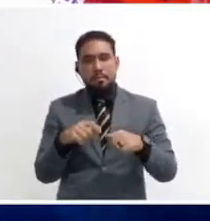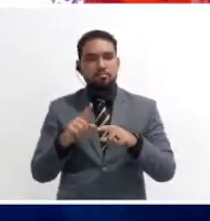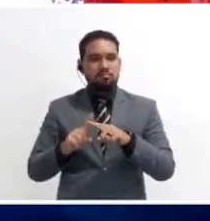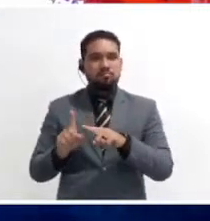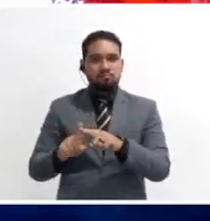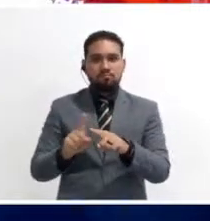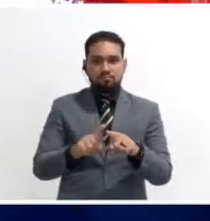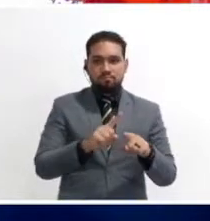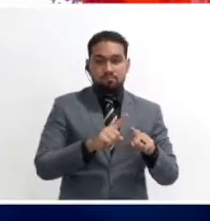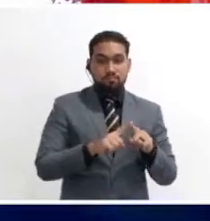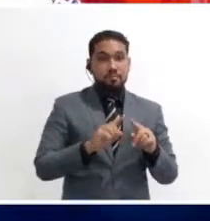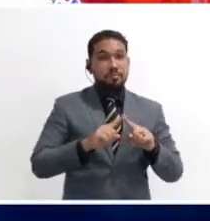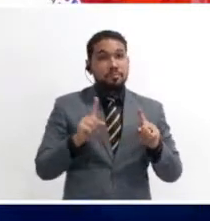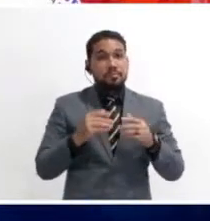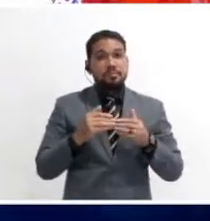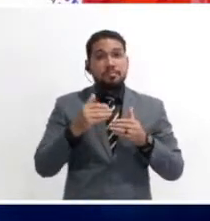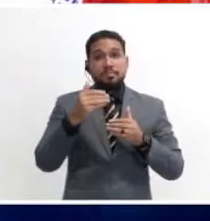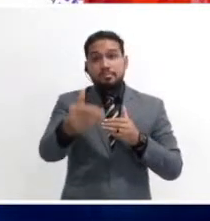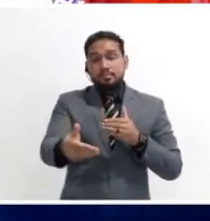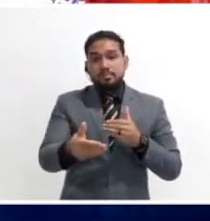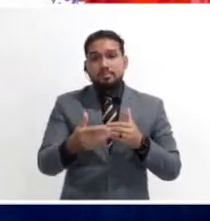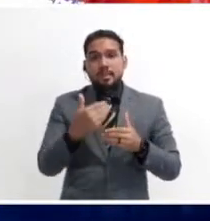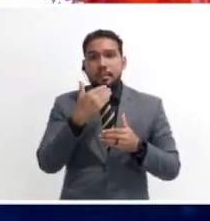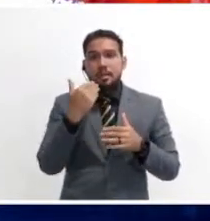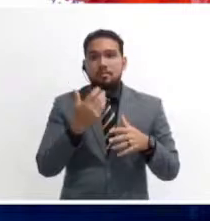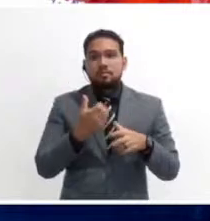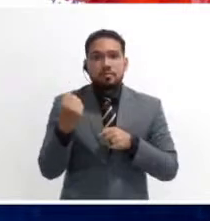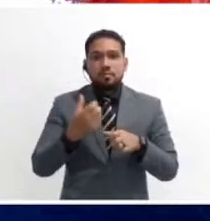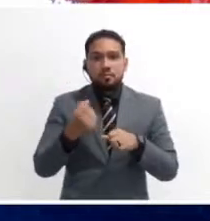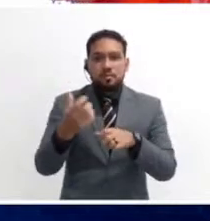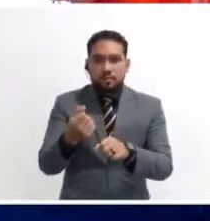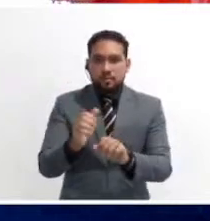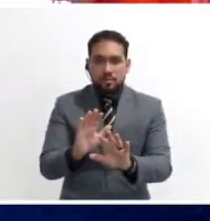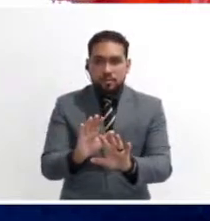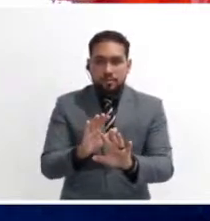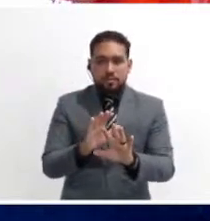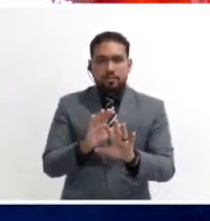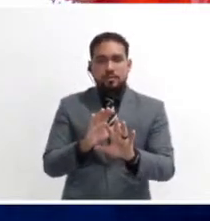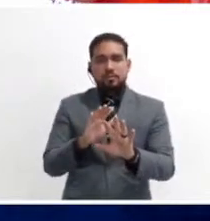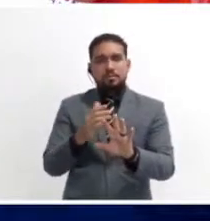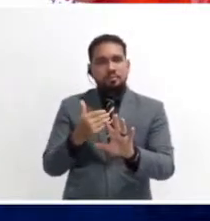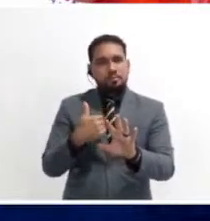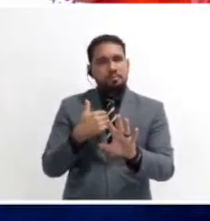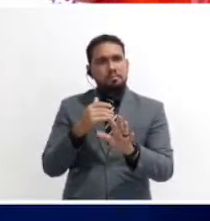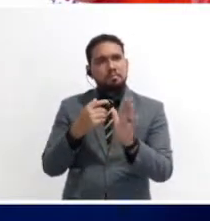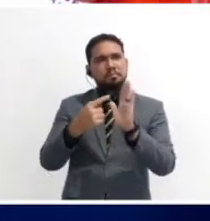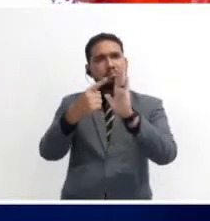So this is just, and throughout here, I'll try and put in some examples of